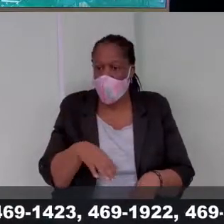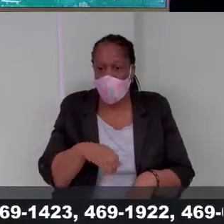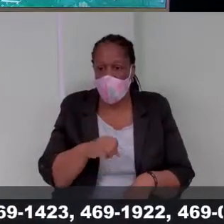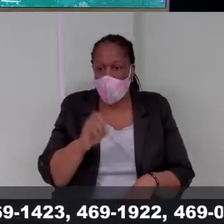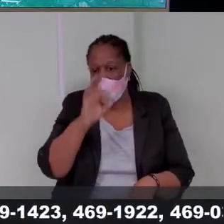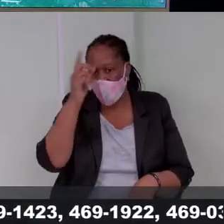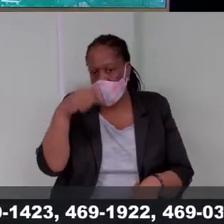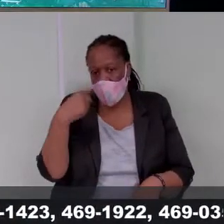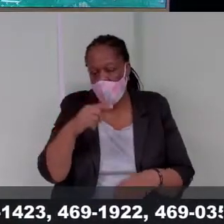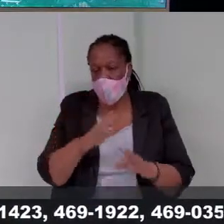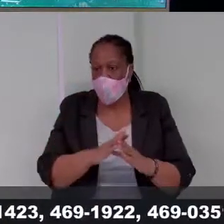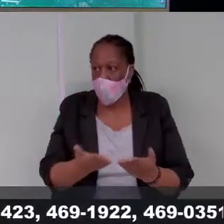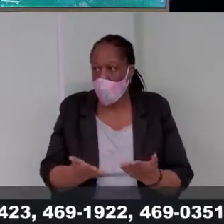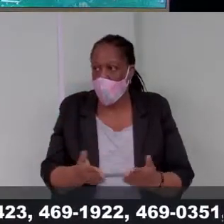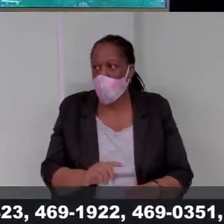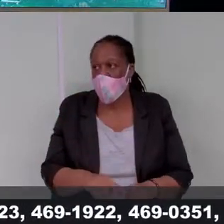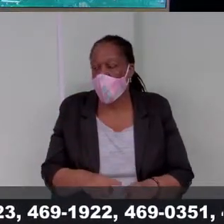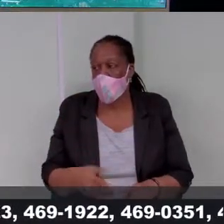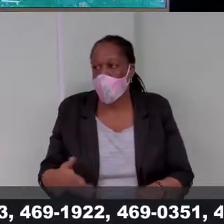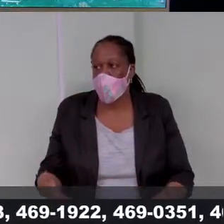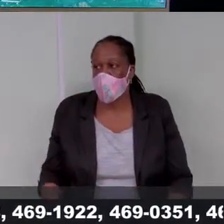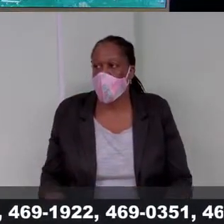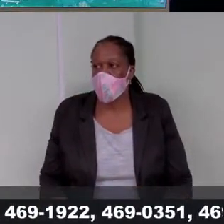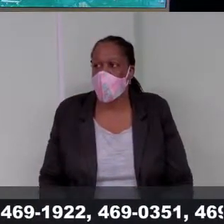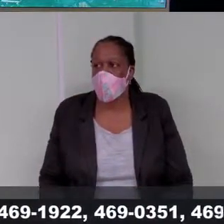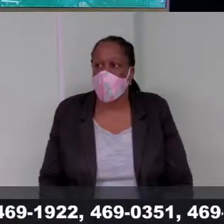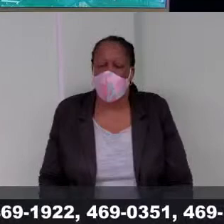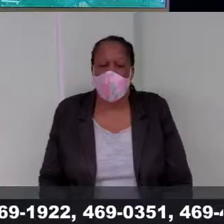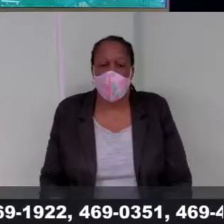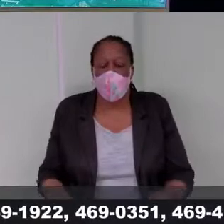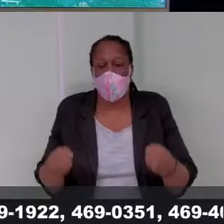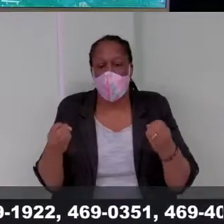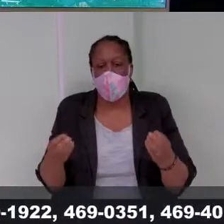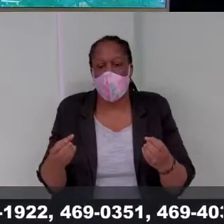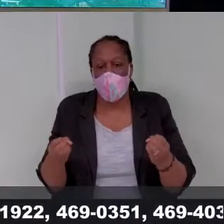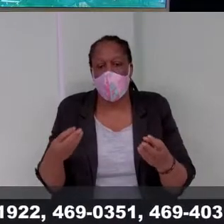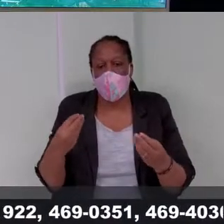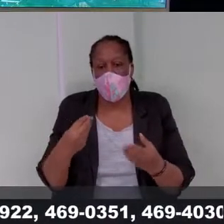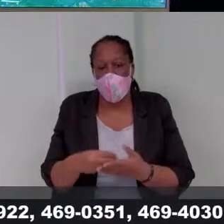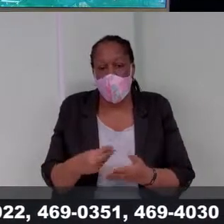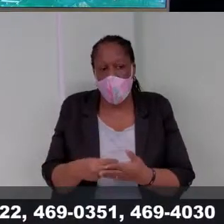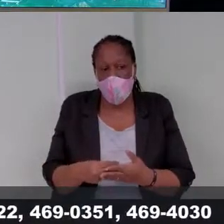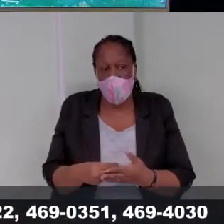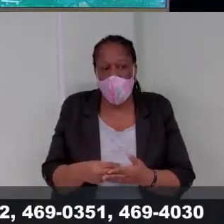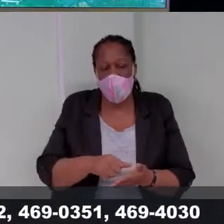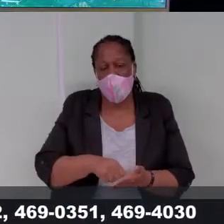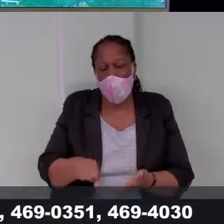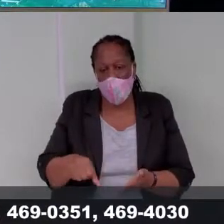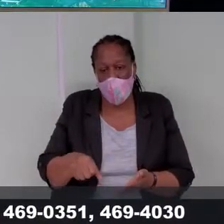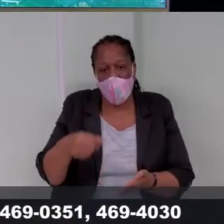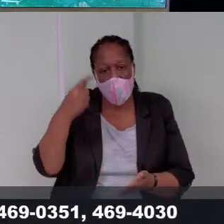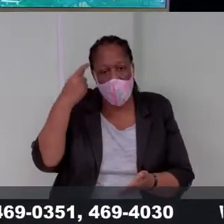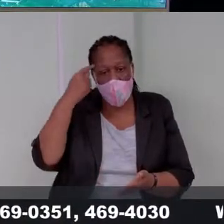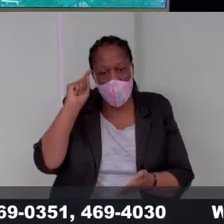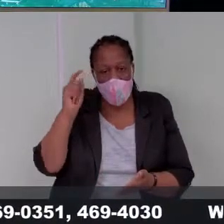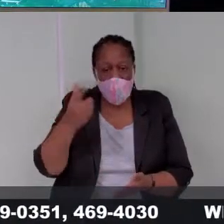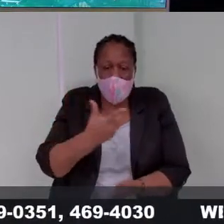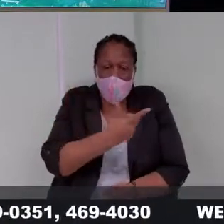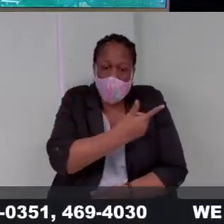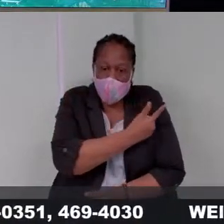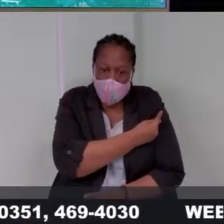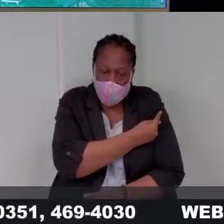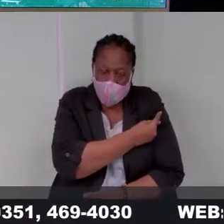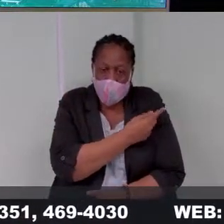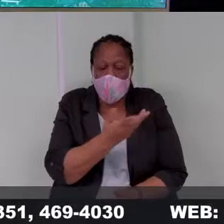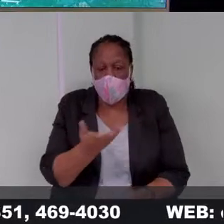$200,000 US paid by our federation to secure a vaccine. I also heard it